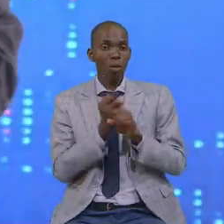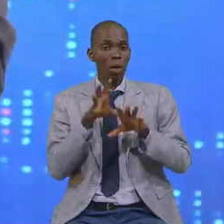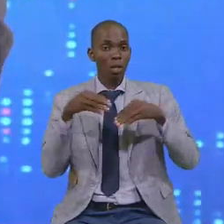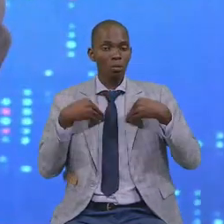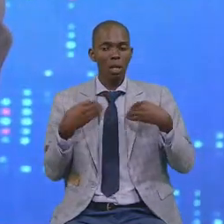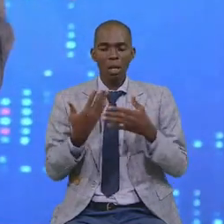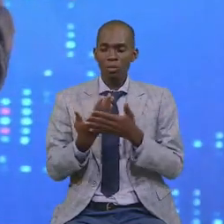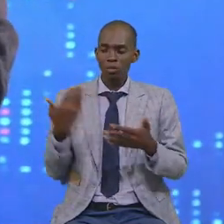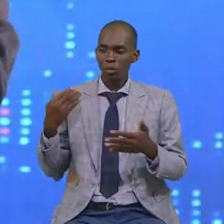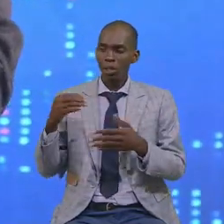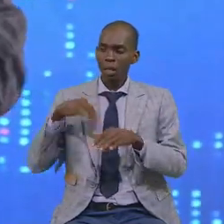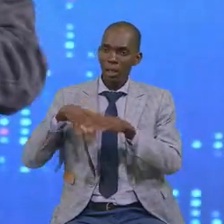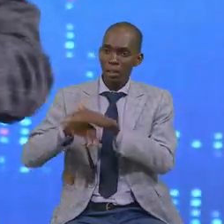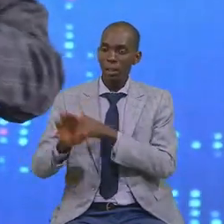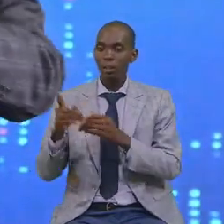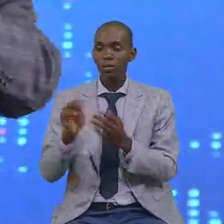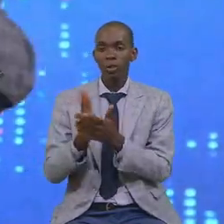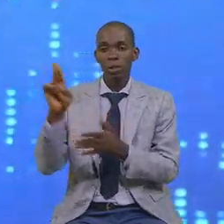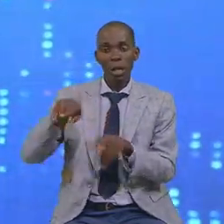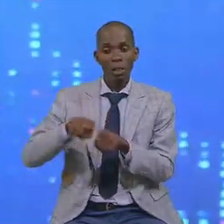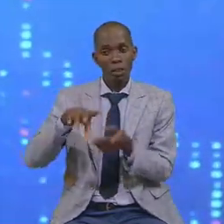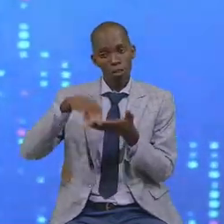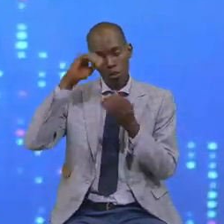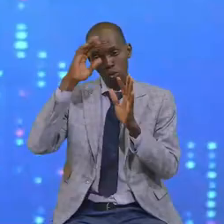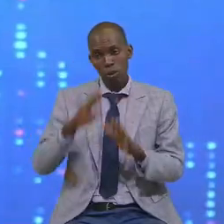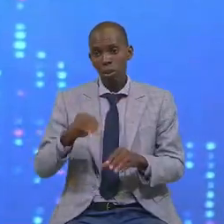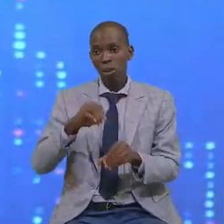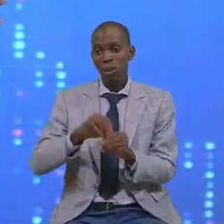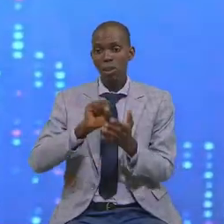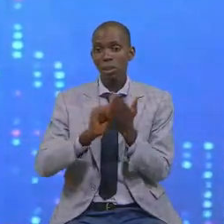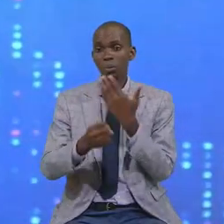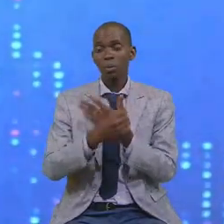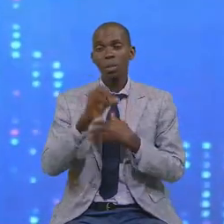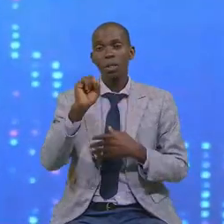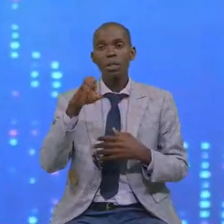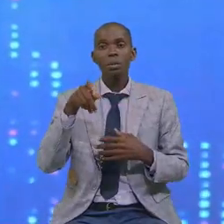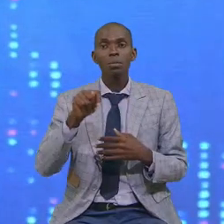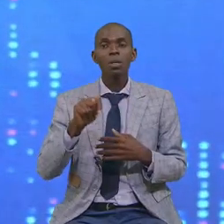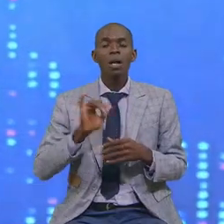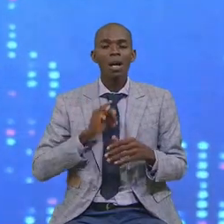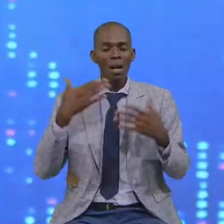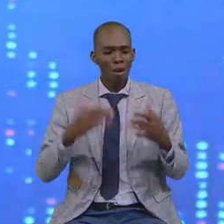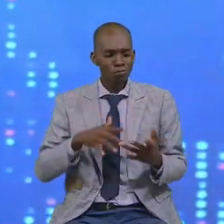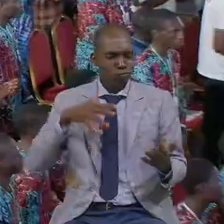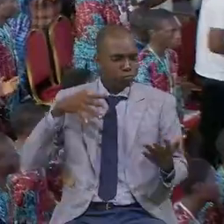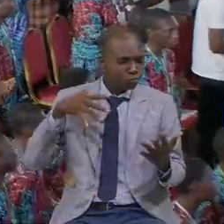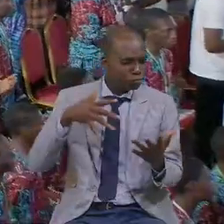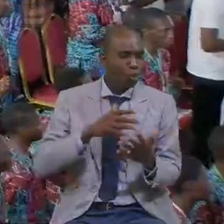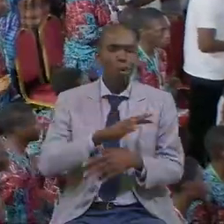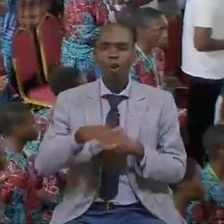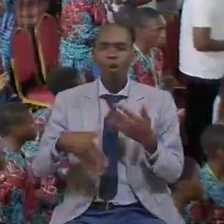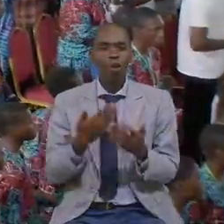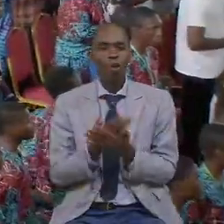the university as a student. I had gone through all his notes. I